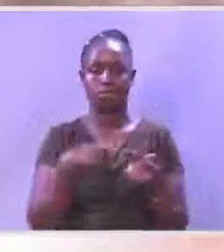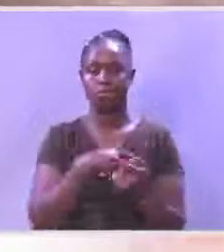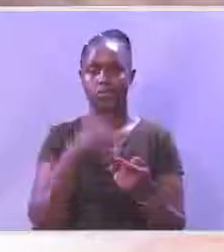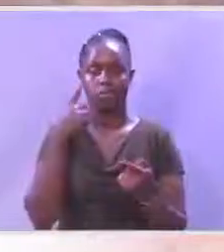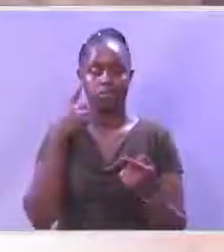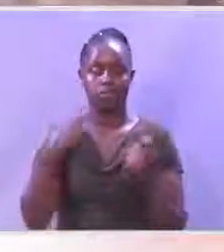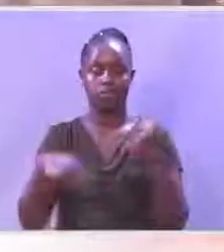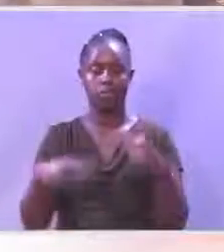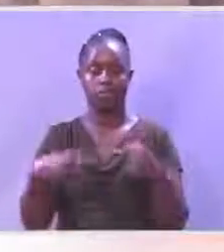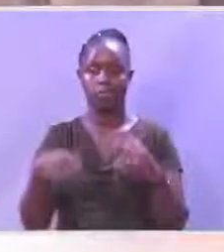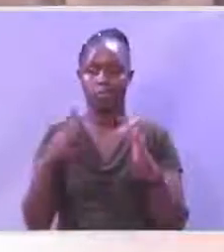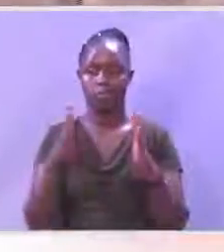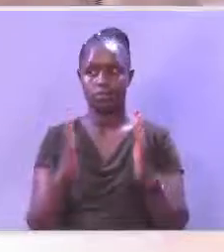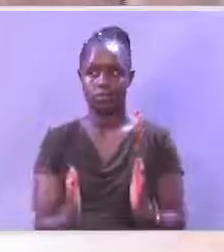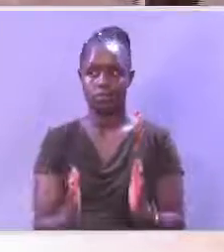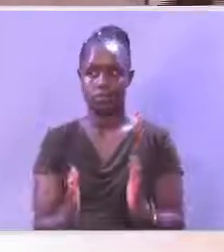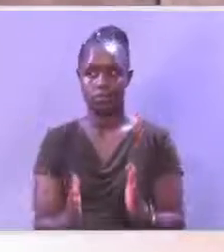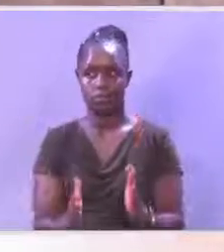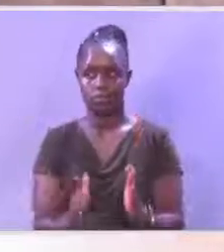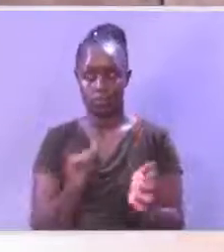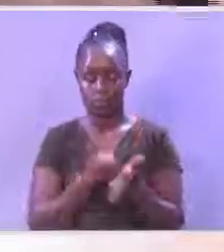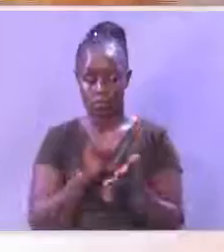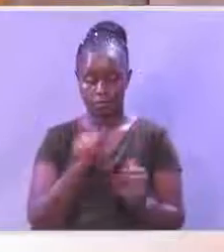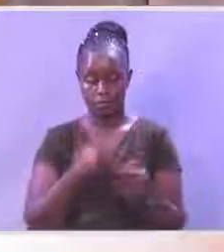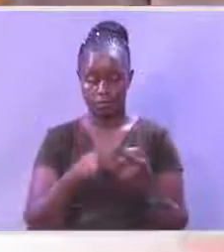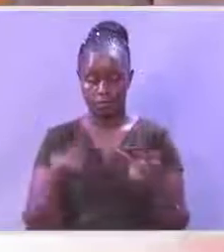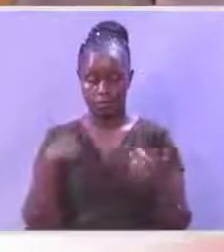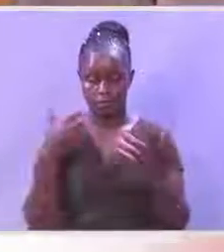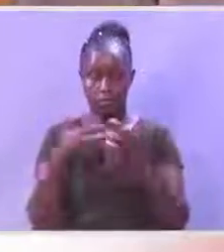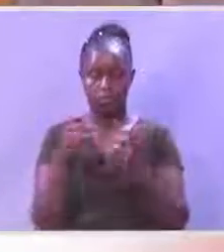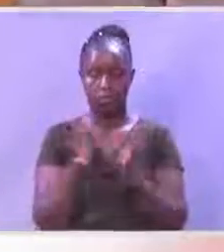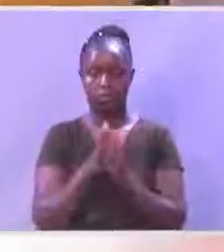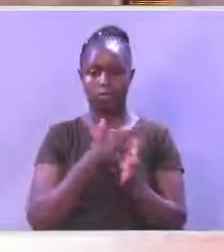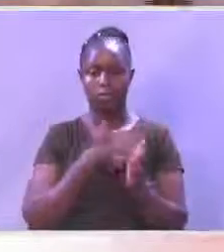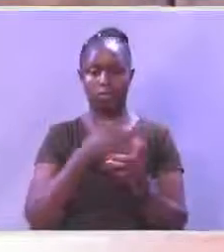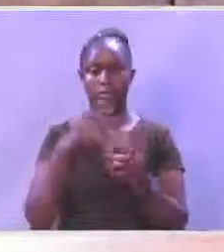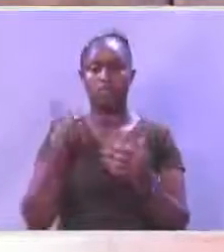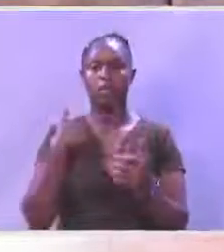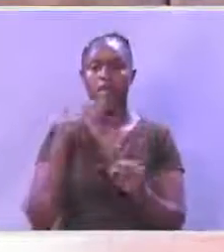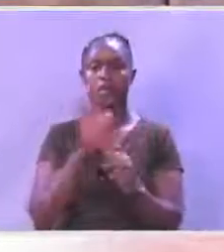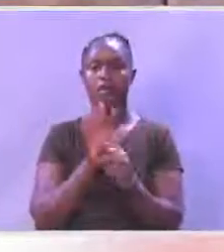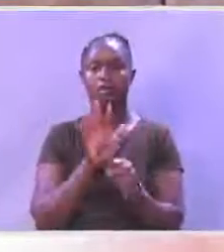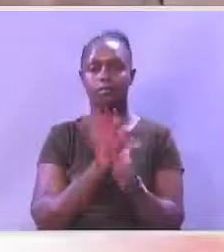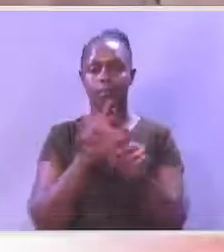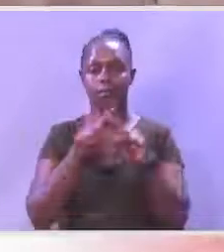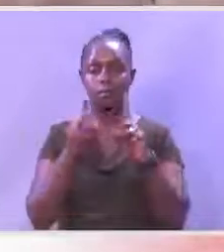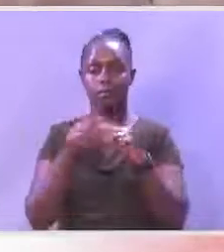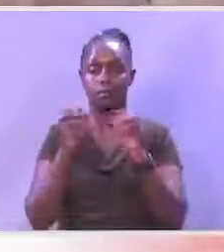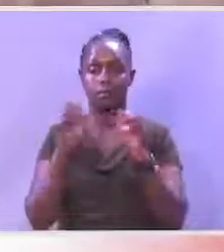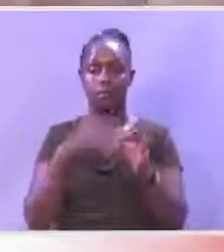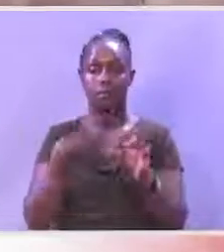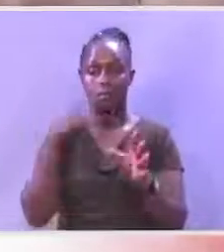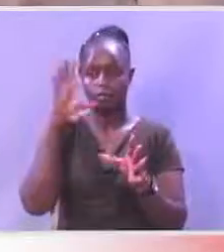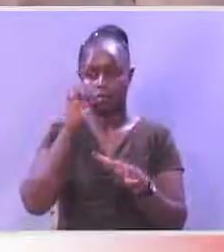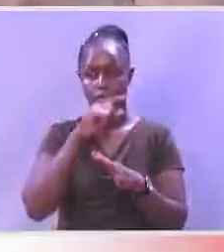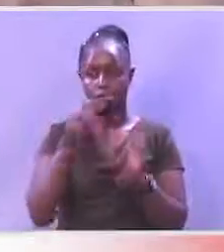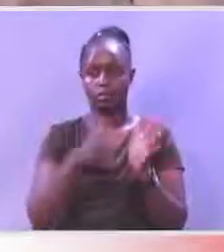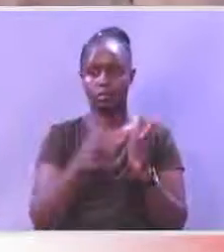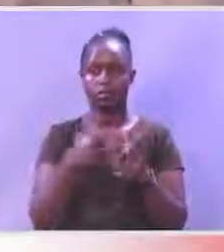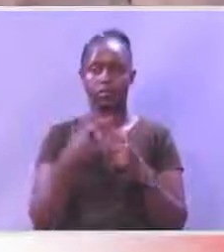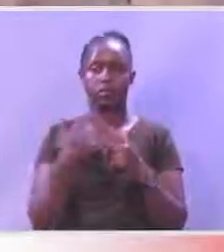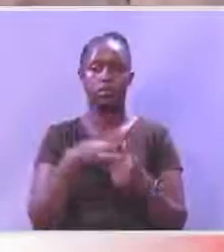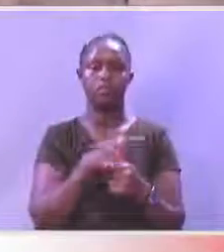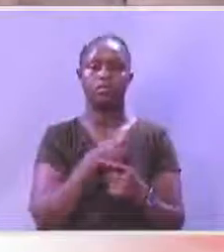competitor can be matched with our variety. We have a lot. If you miss this one, we have an